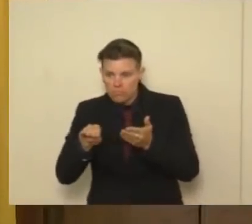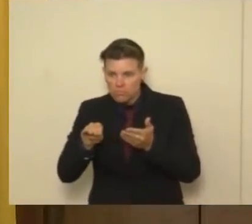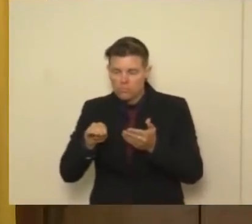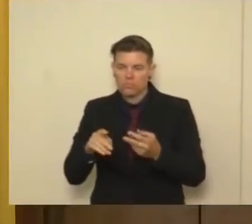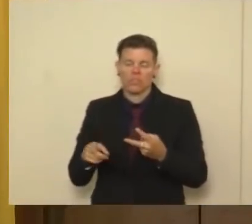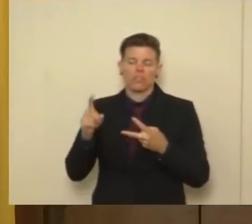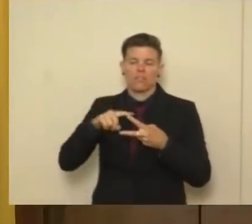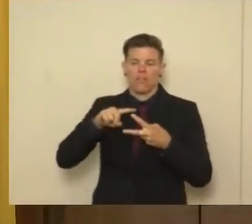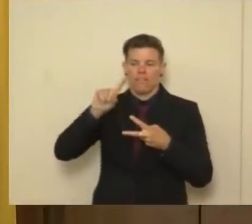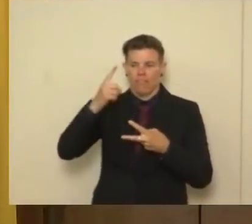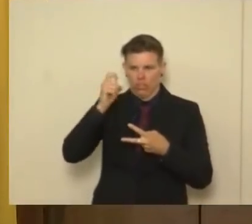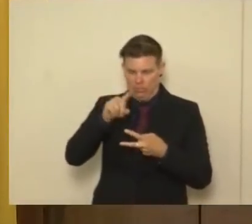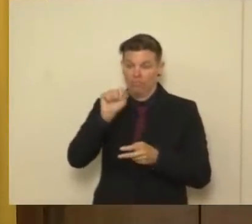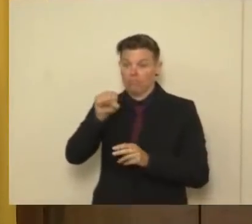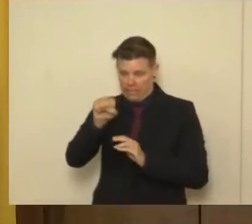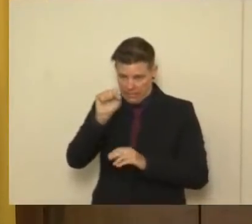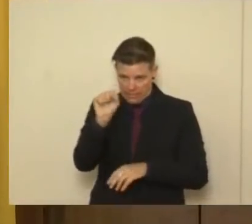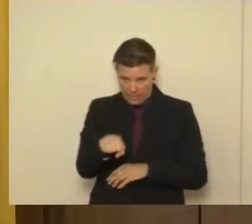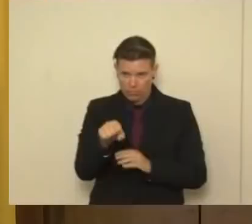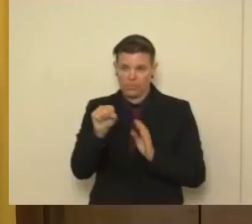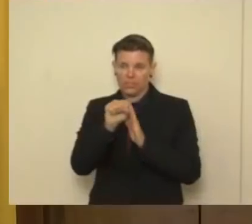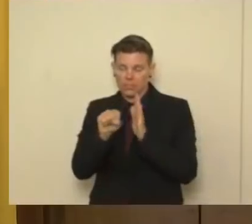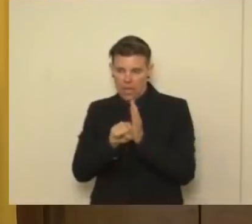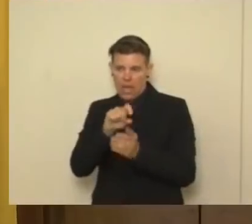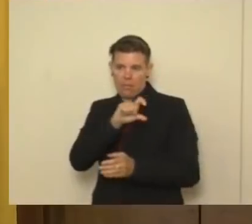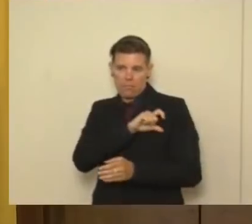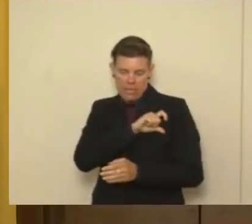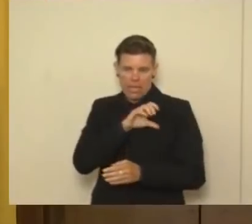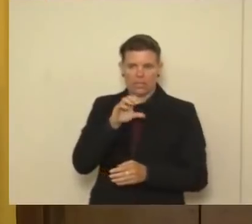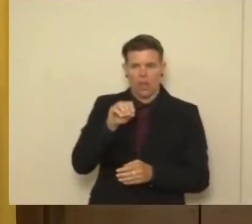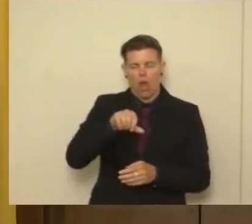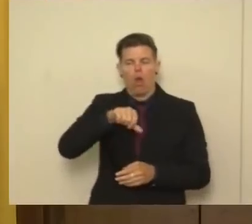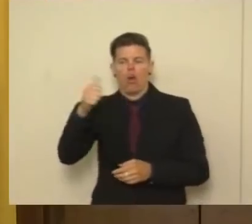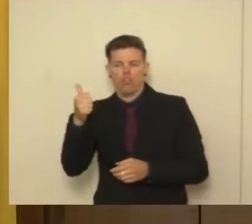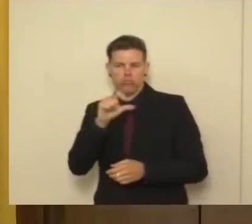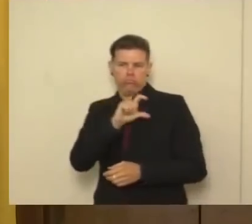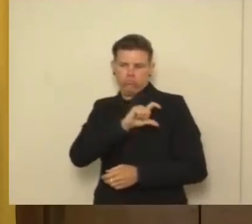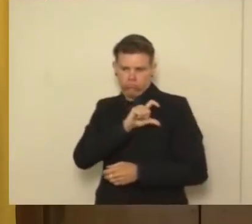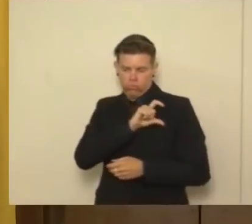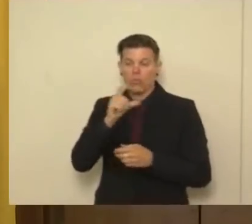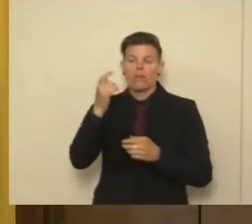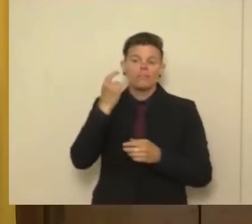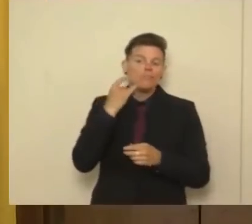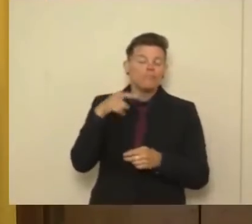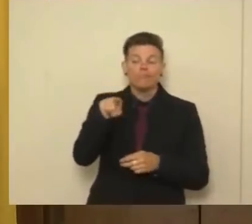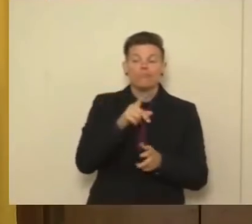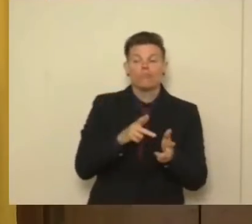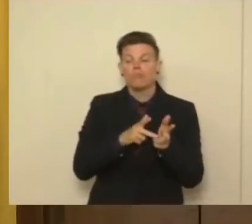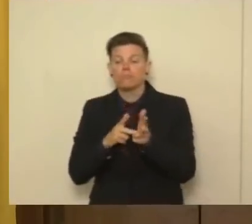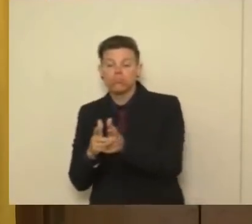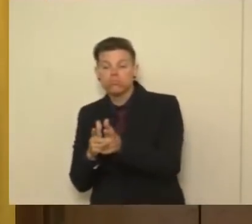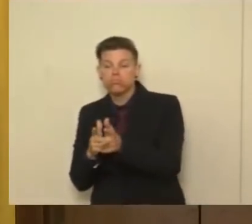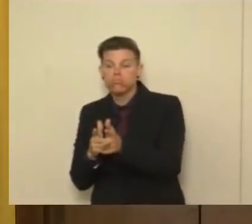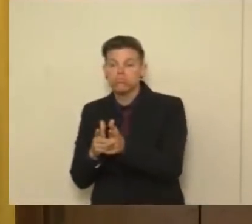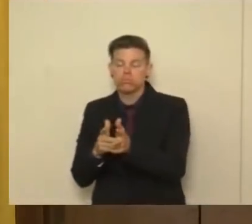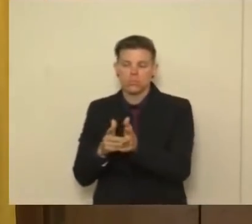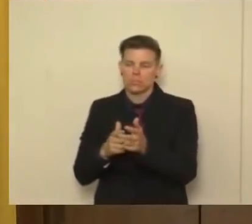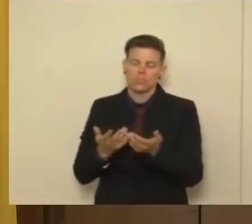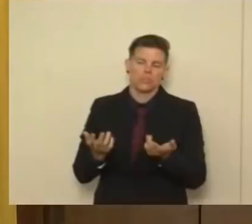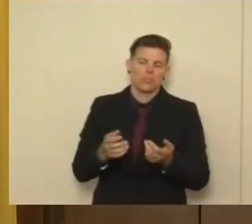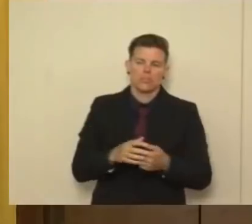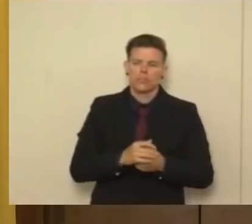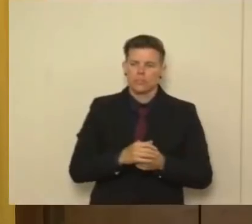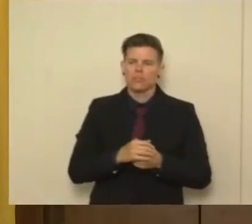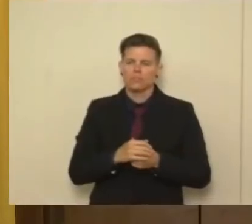and other, we hope, law enforcement. So if you pull somebody over without, that's, let's say, I hope it's all of these things, that